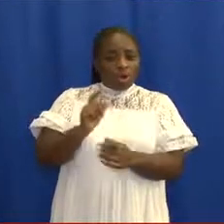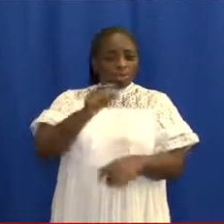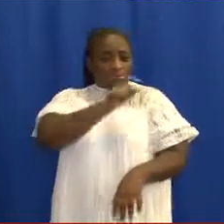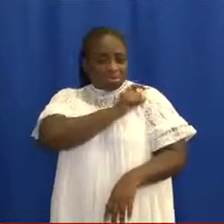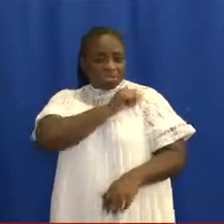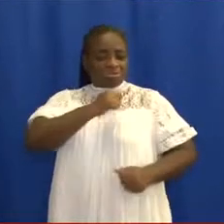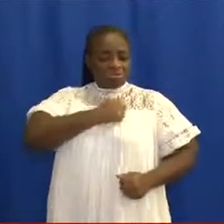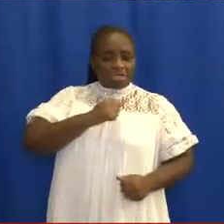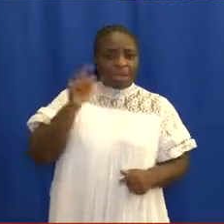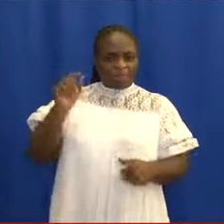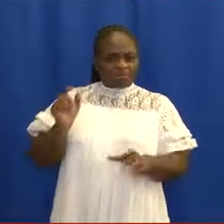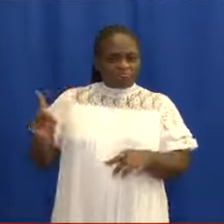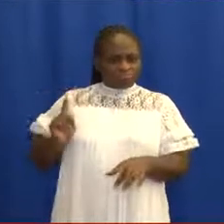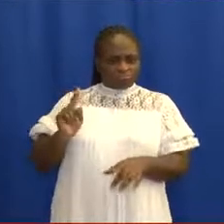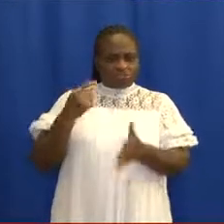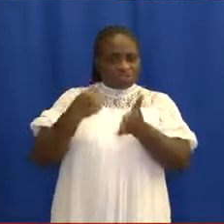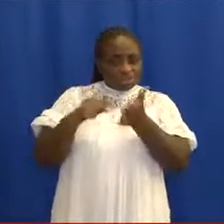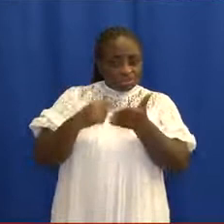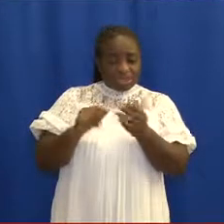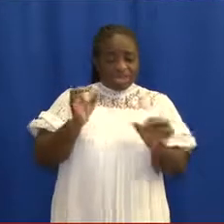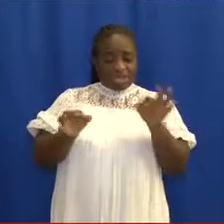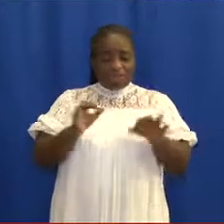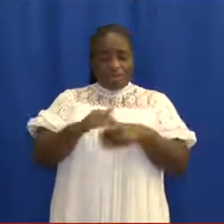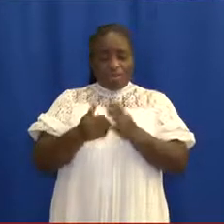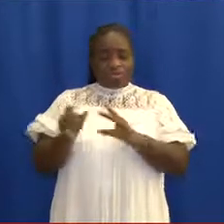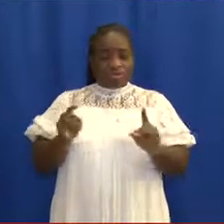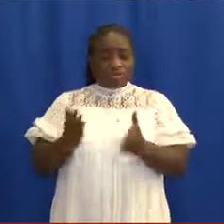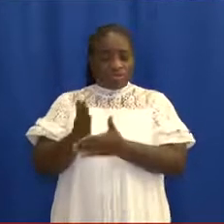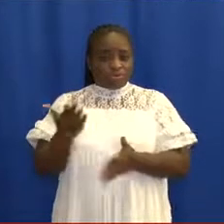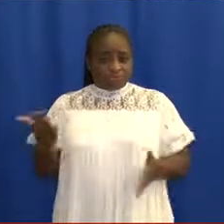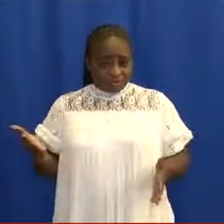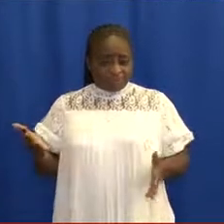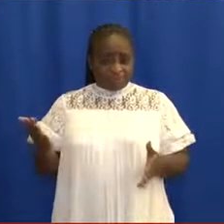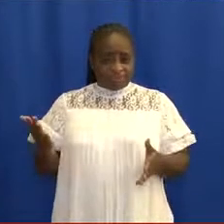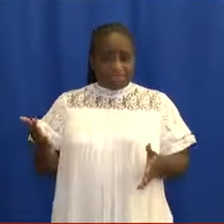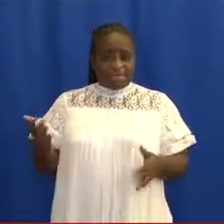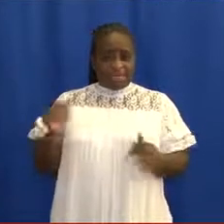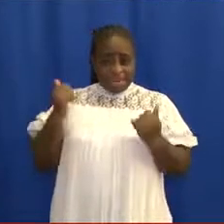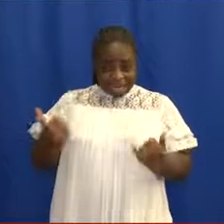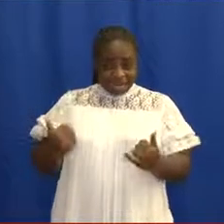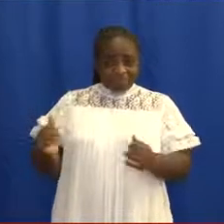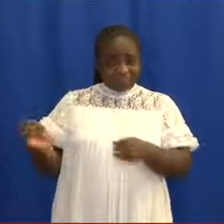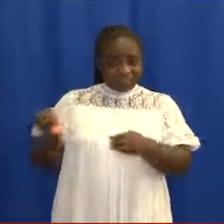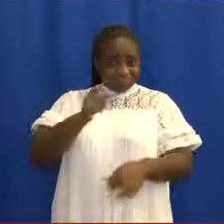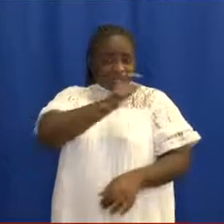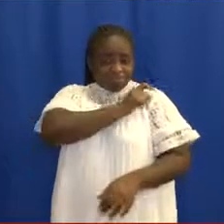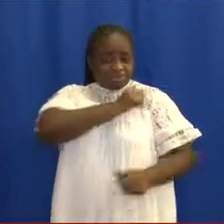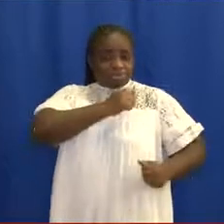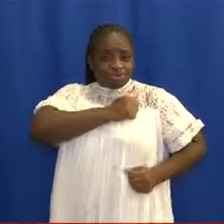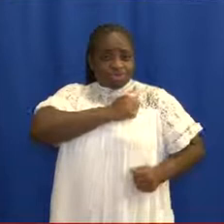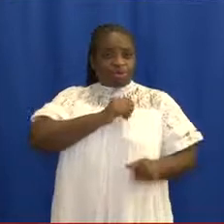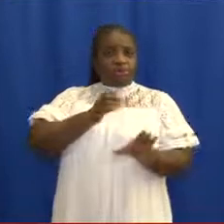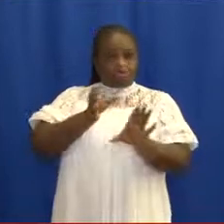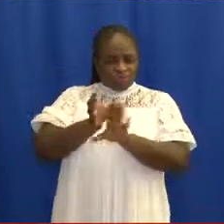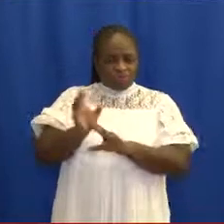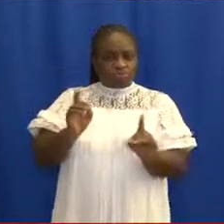random checks to ensure conformity with these rules, the and the security services, will be tasked to enforce